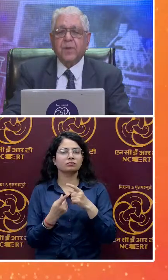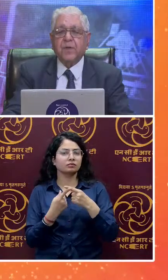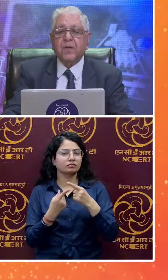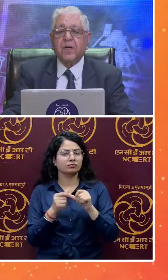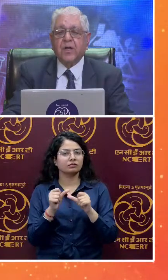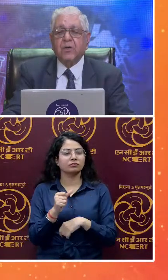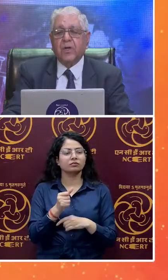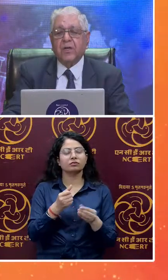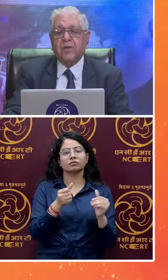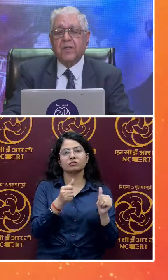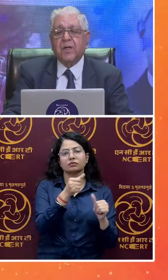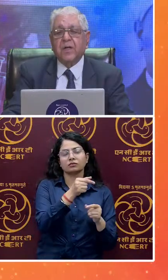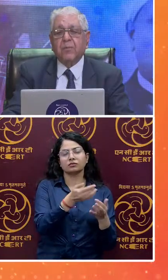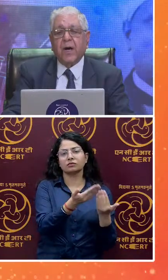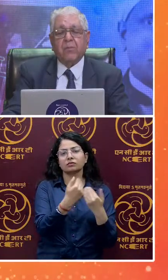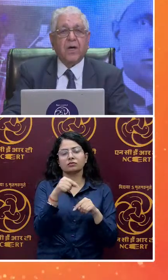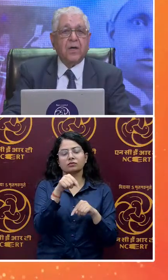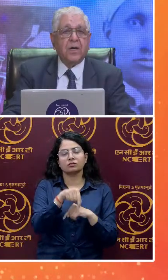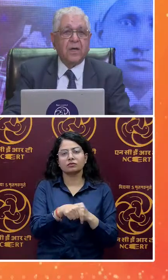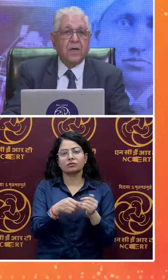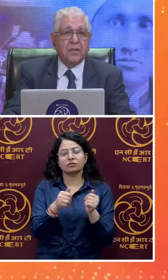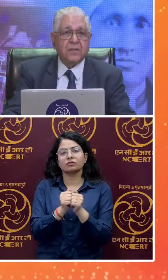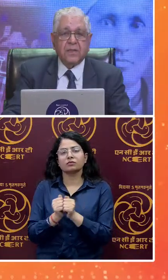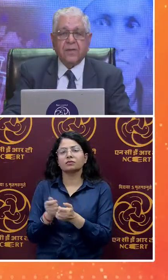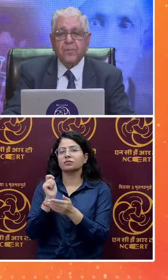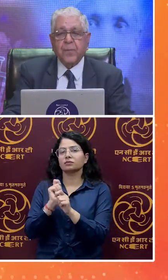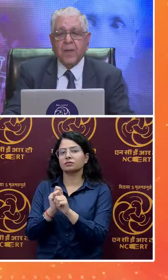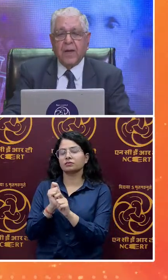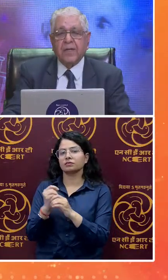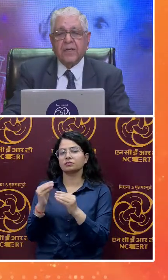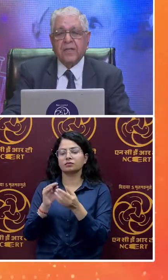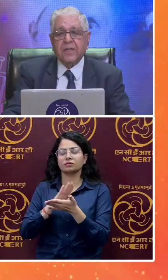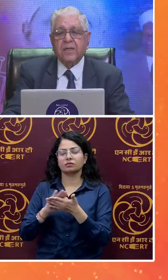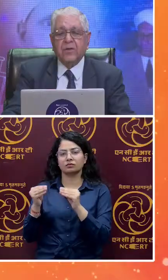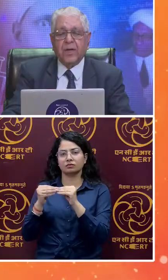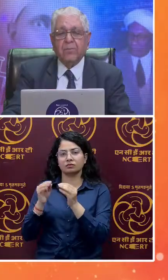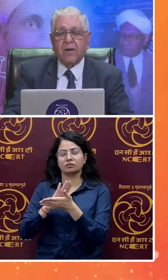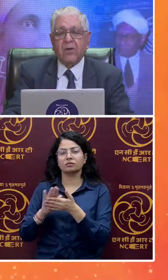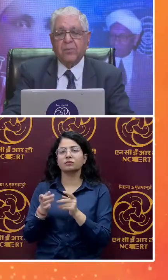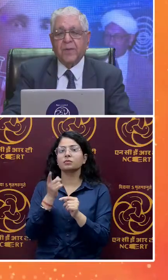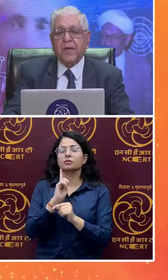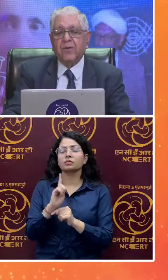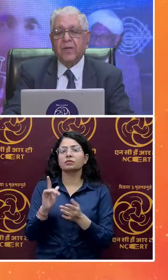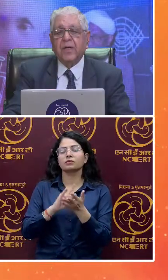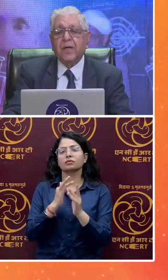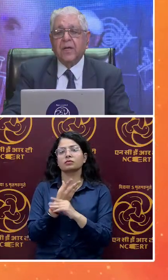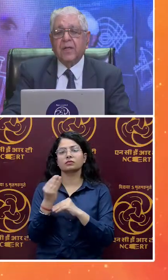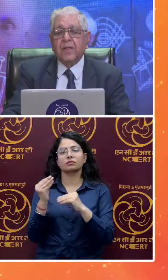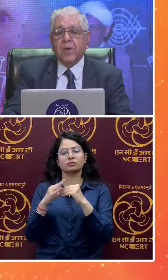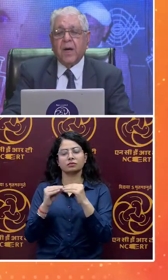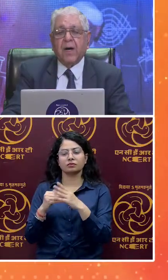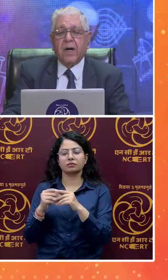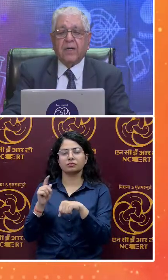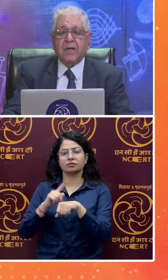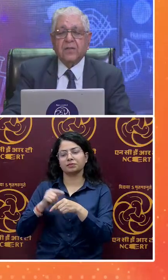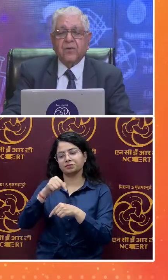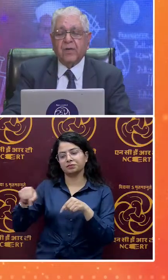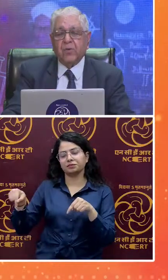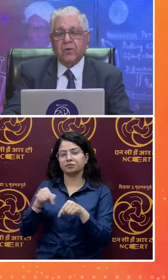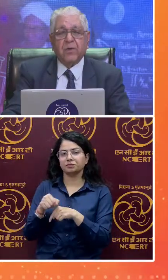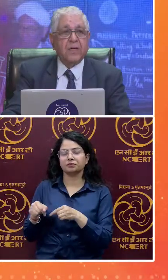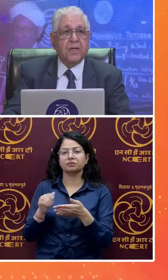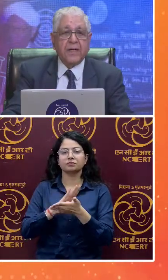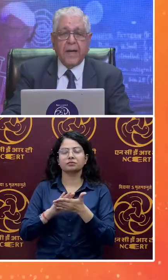those people to work with Bhabha this thing. And it is during Bangalore period only the Bhabha Heitler